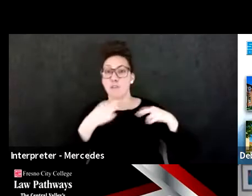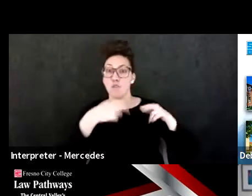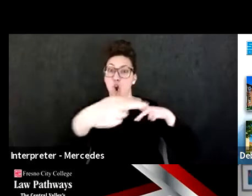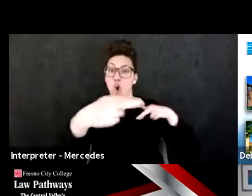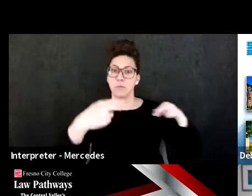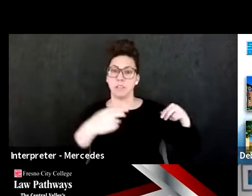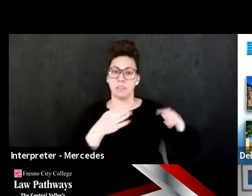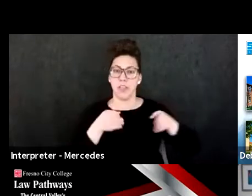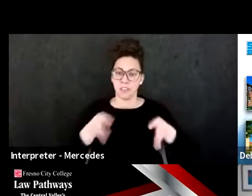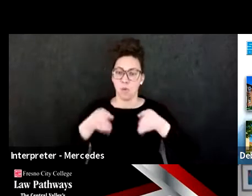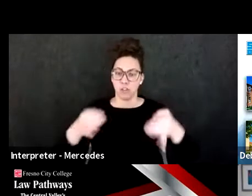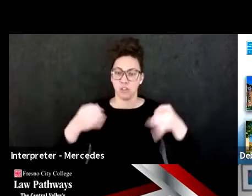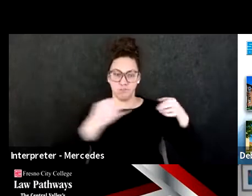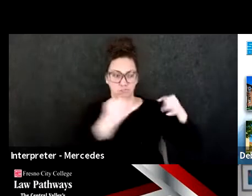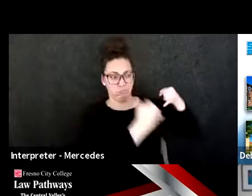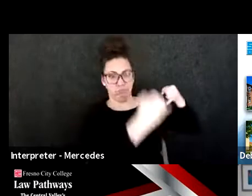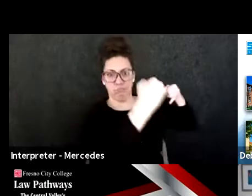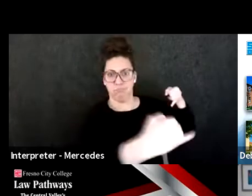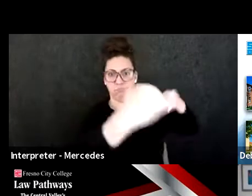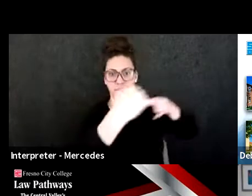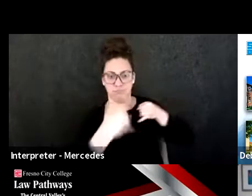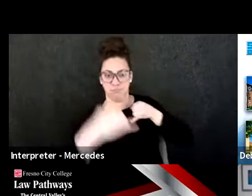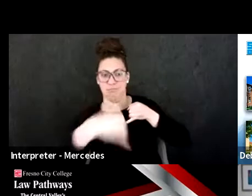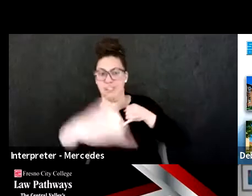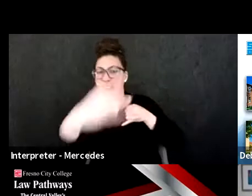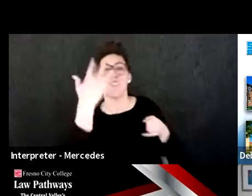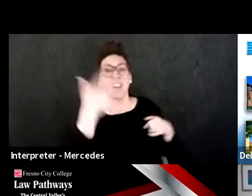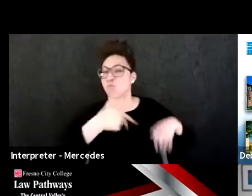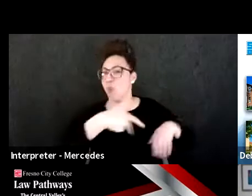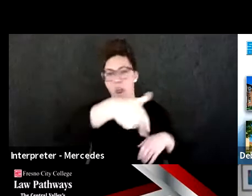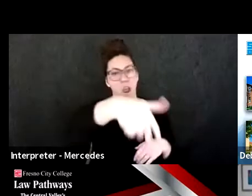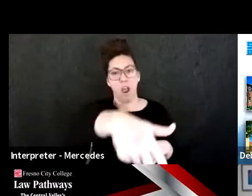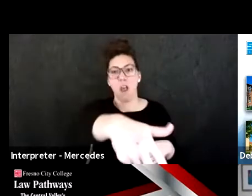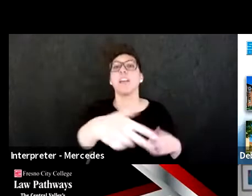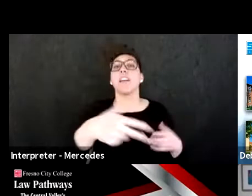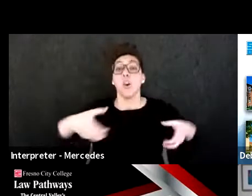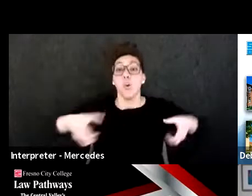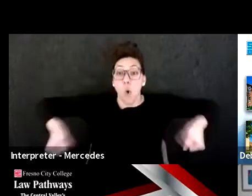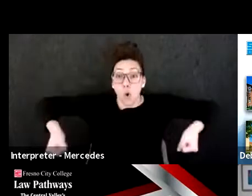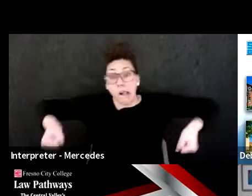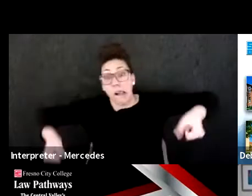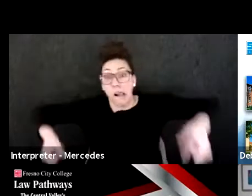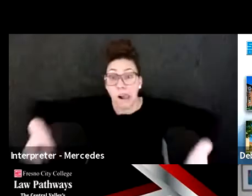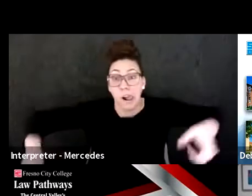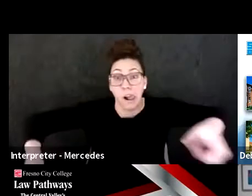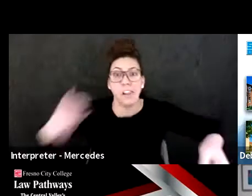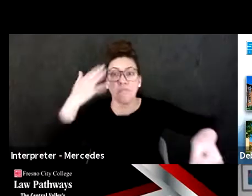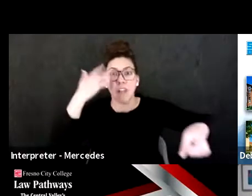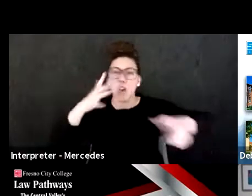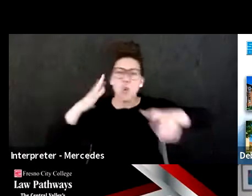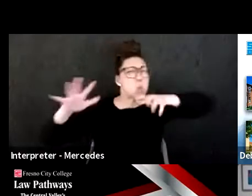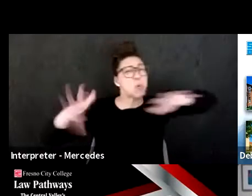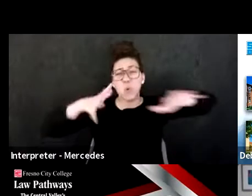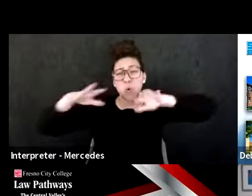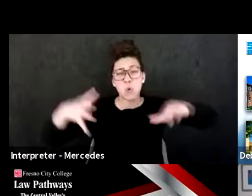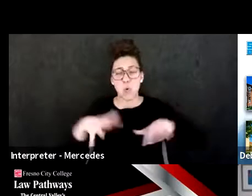cold, the ice on the sidewalk had frozen up again and people were holding onto the ropes so they wouldn't get blown over by the wind. And I